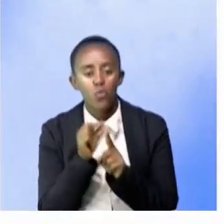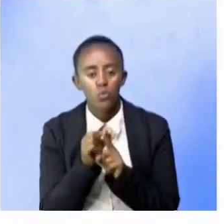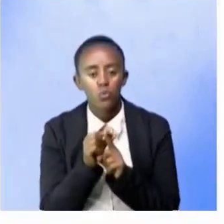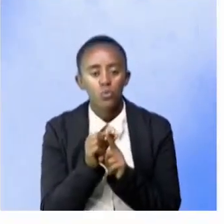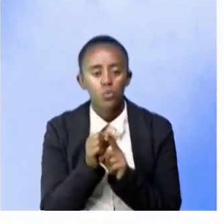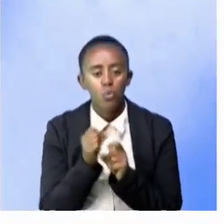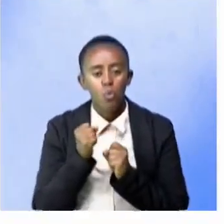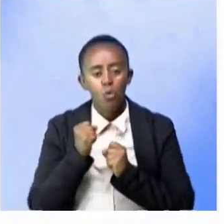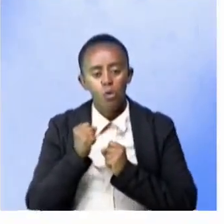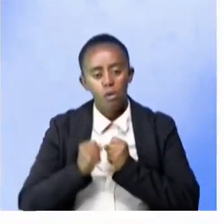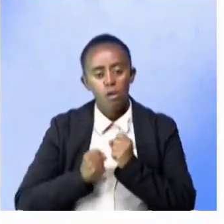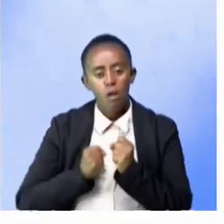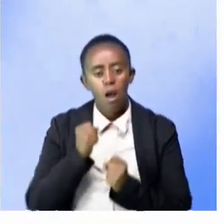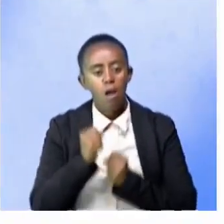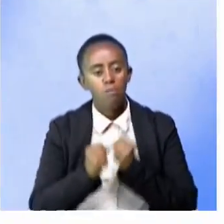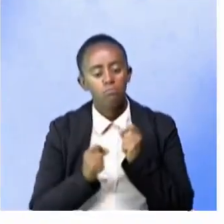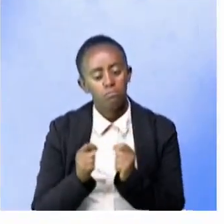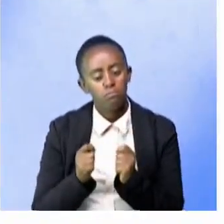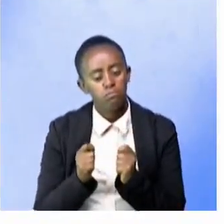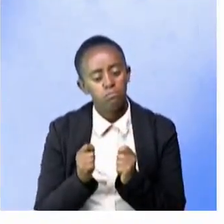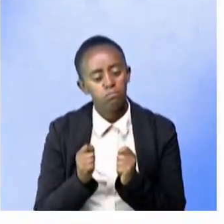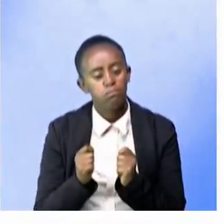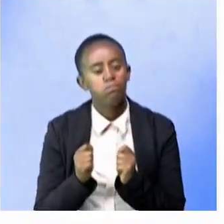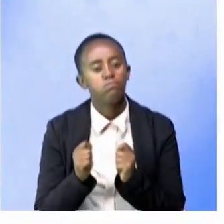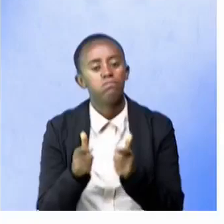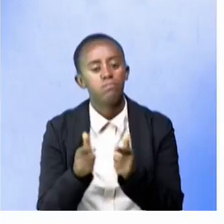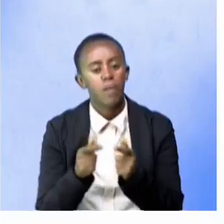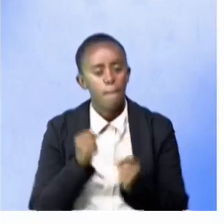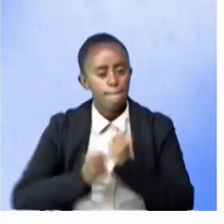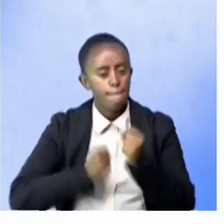quickly. See?